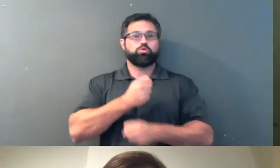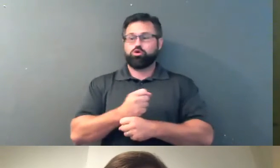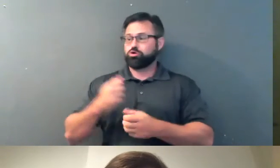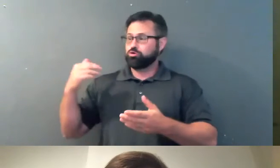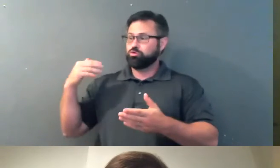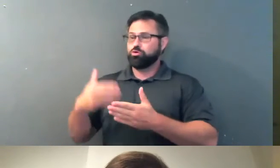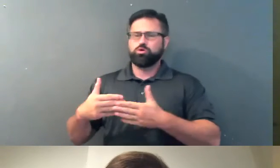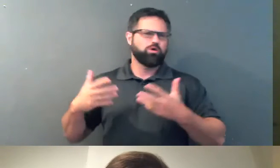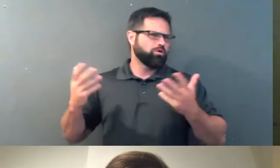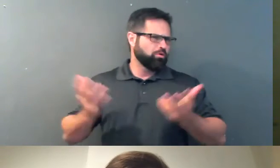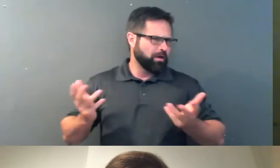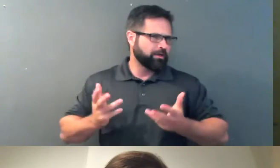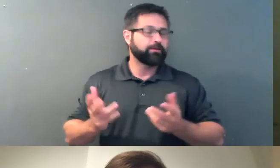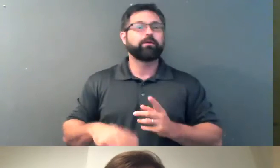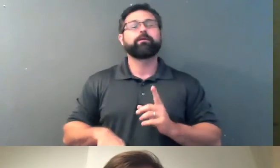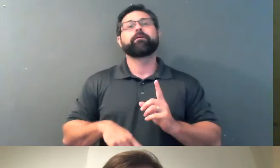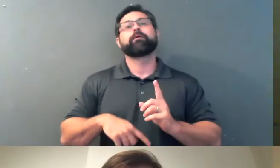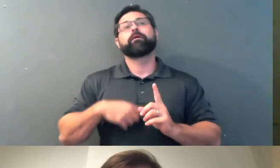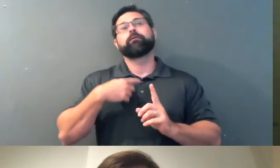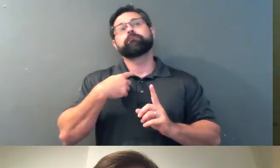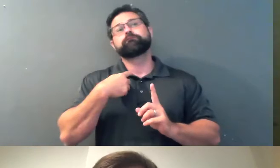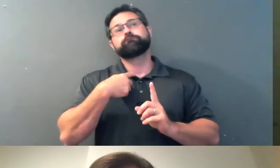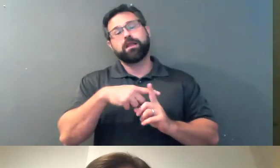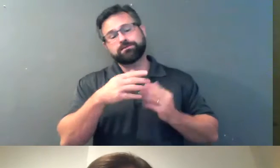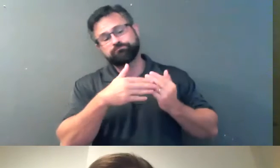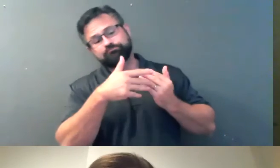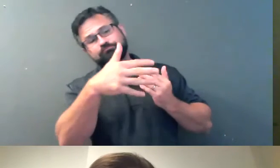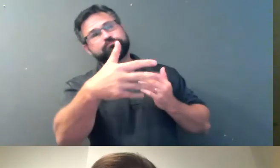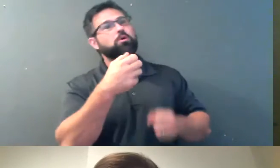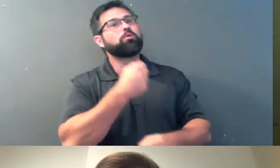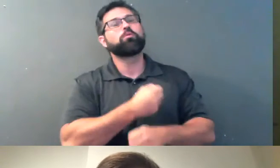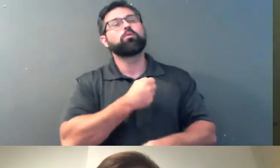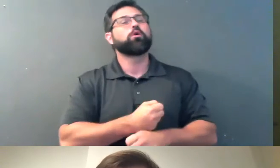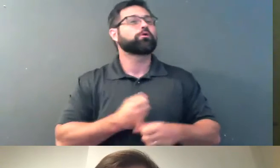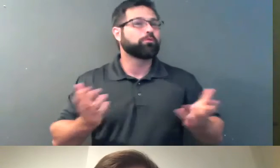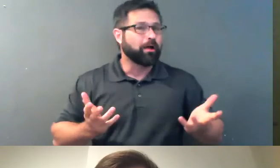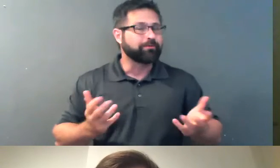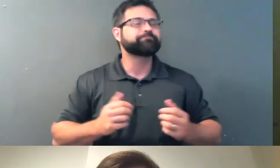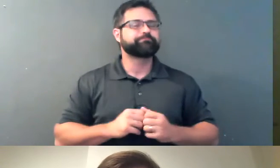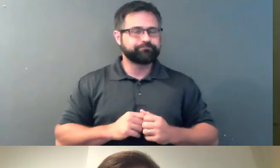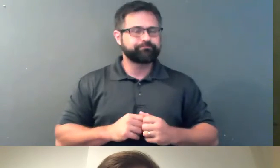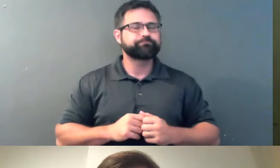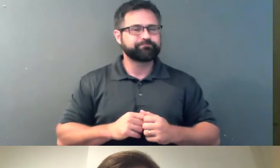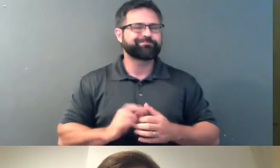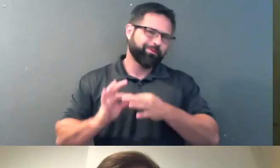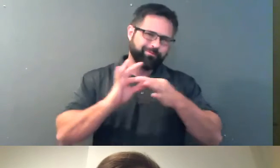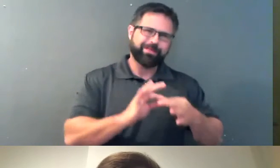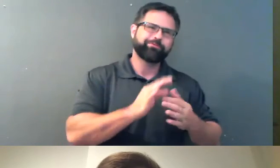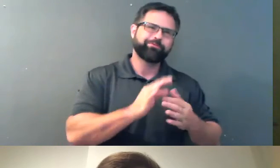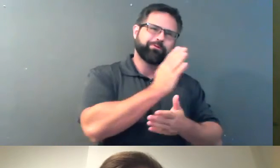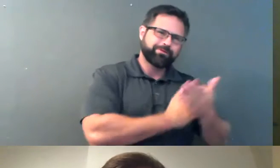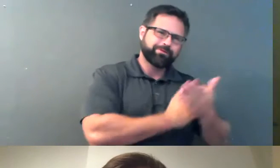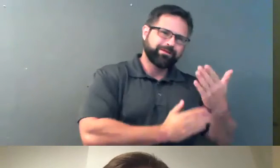and also in the work ahead in this context, and of course in the case of